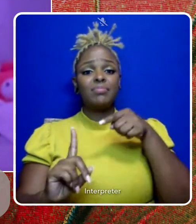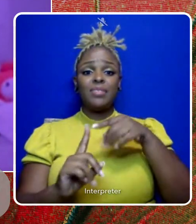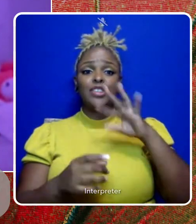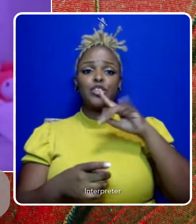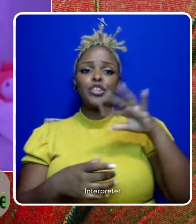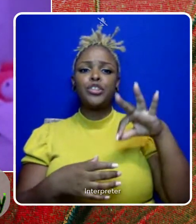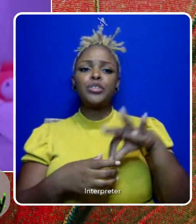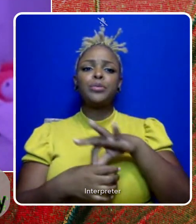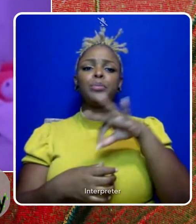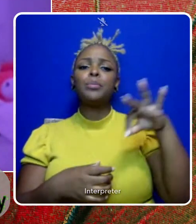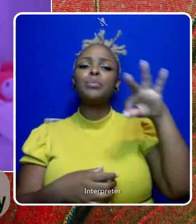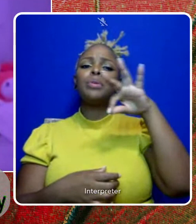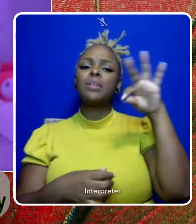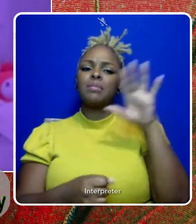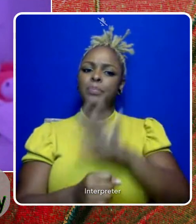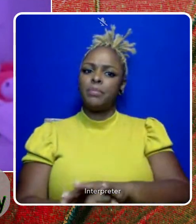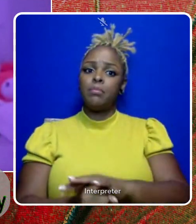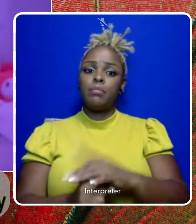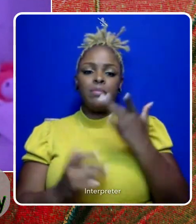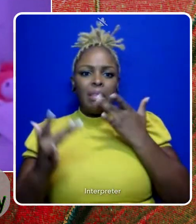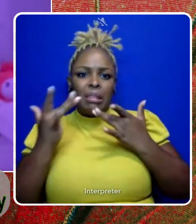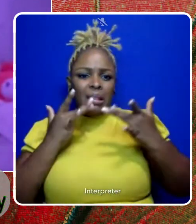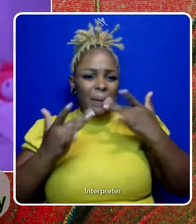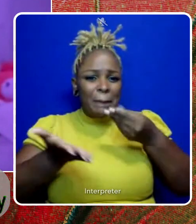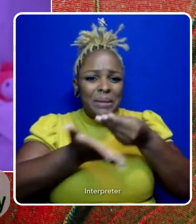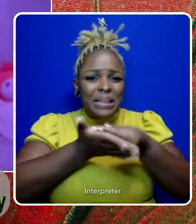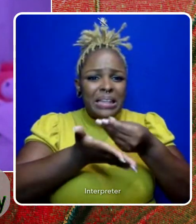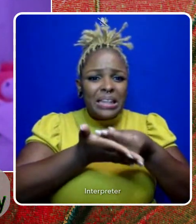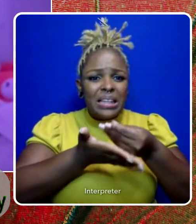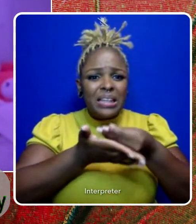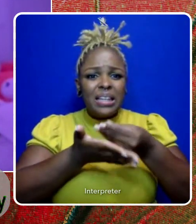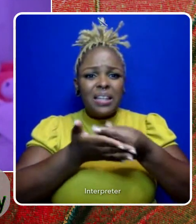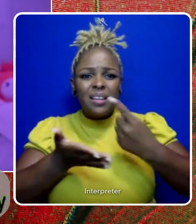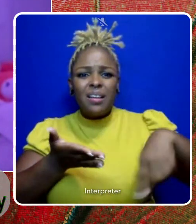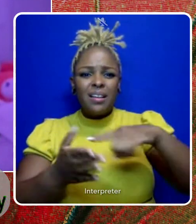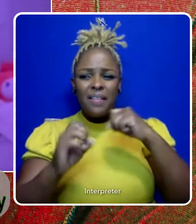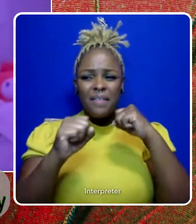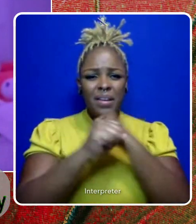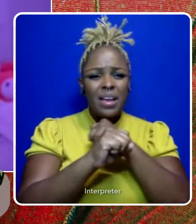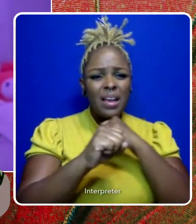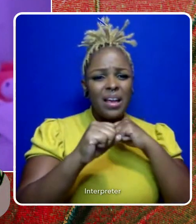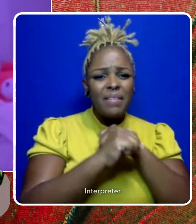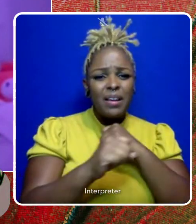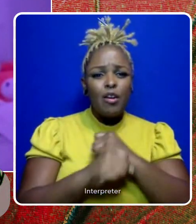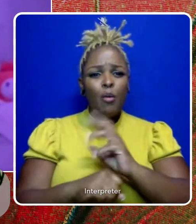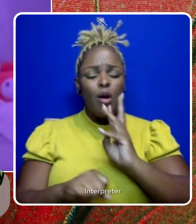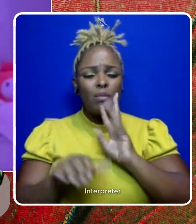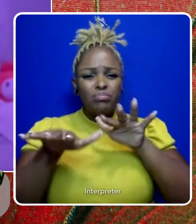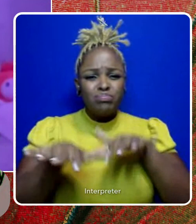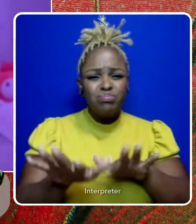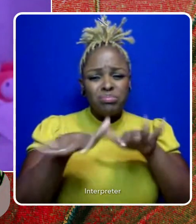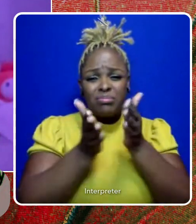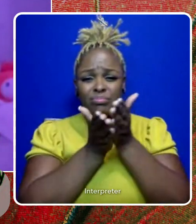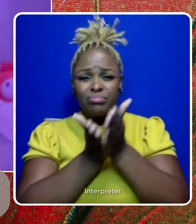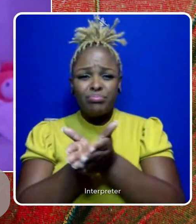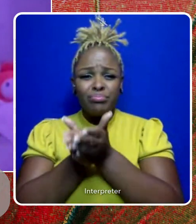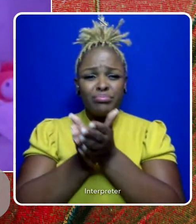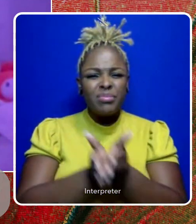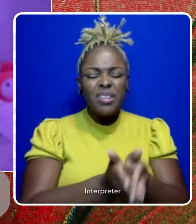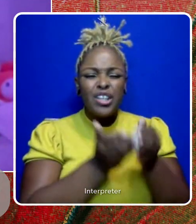They fight the water and the blood and the ache. They fight to